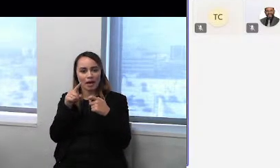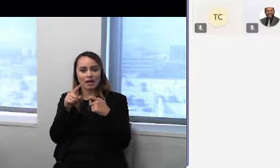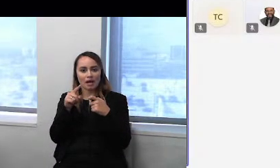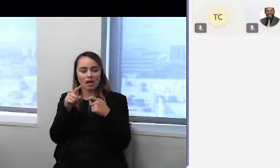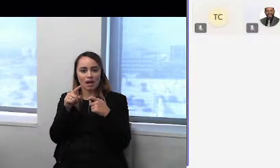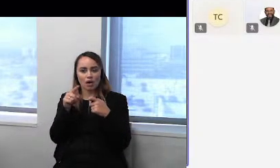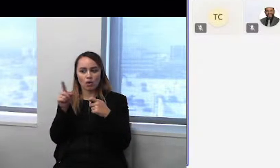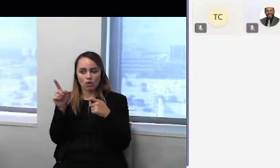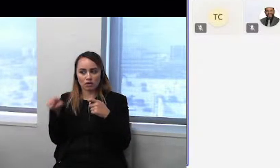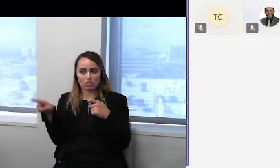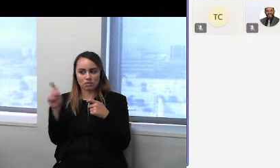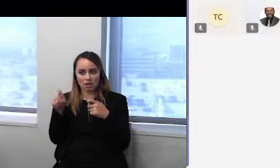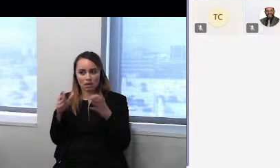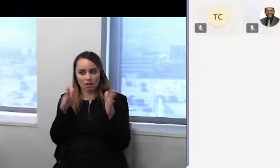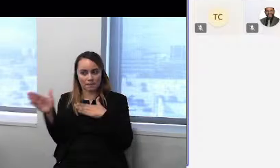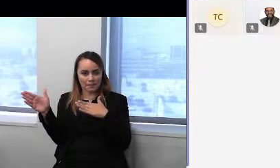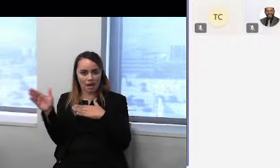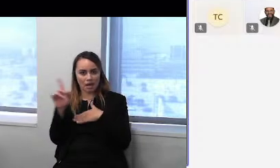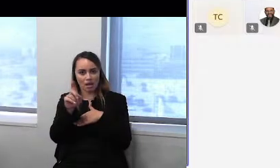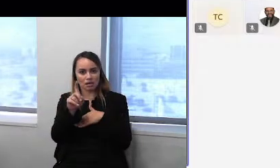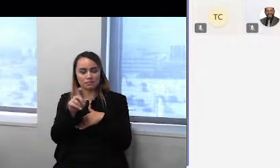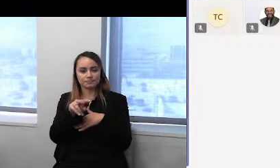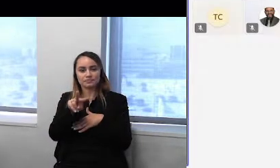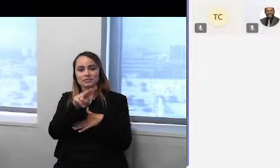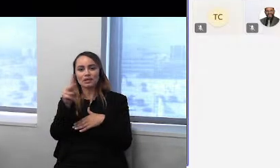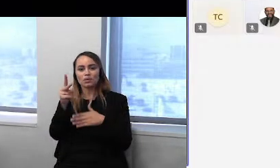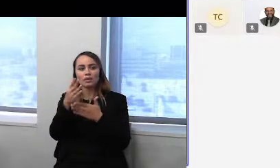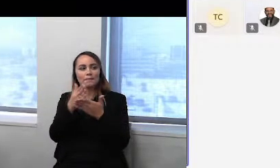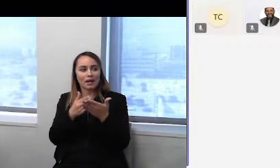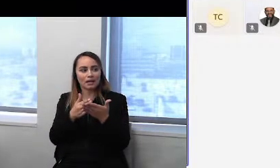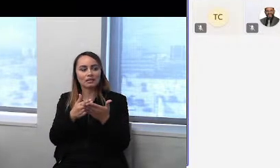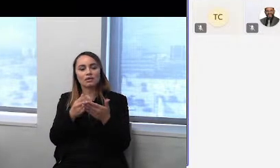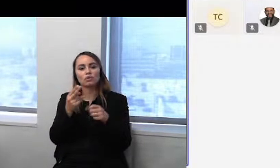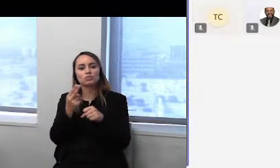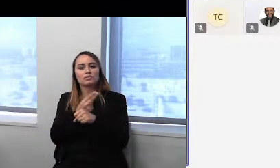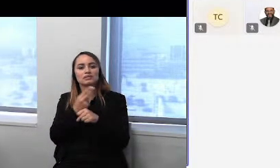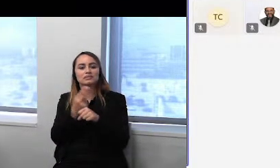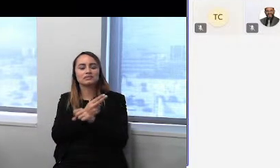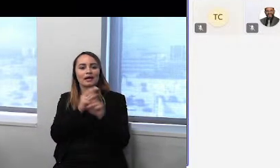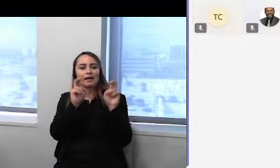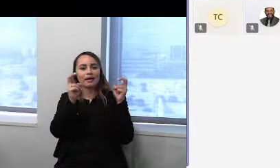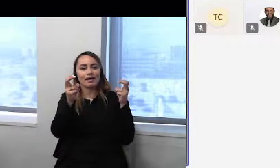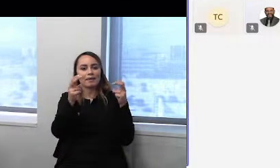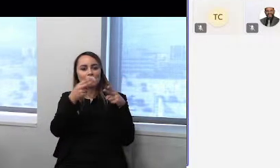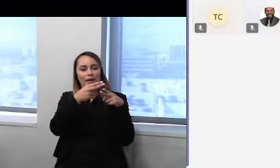is exactly what, in the second part, would it be, then I'll use the word